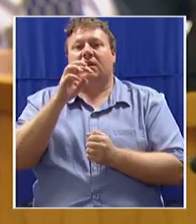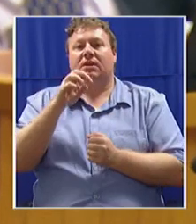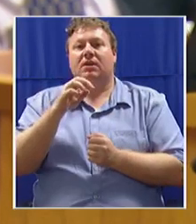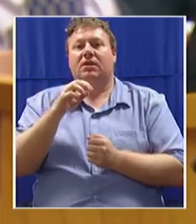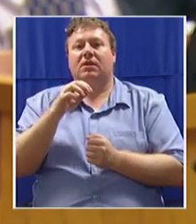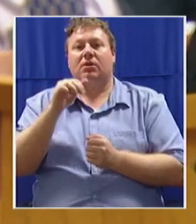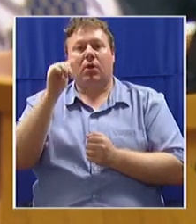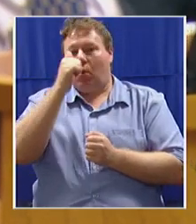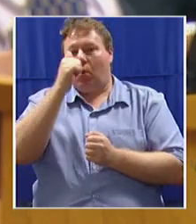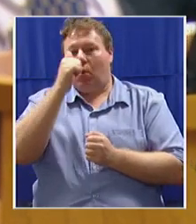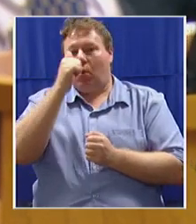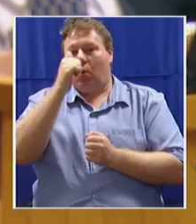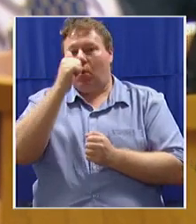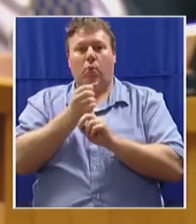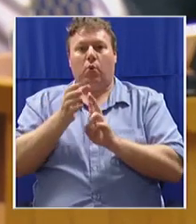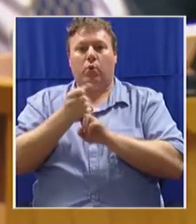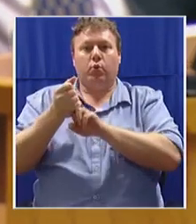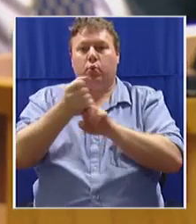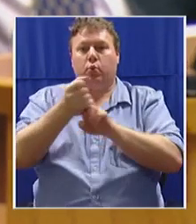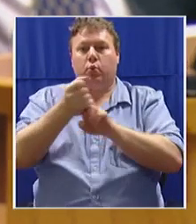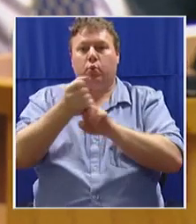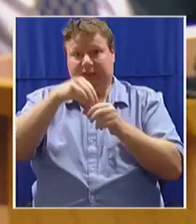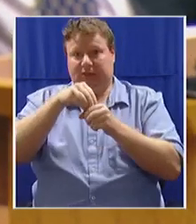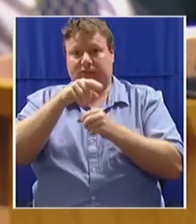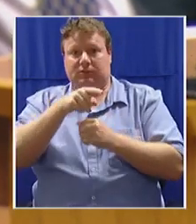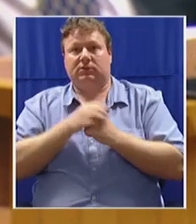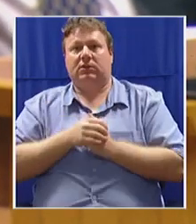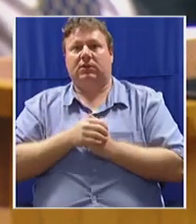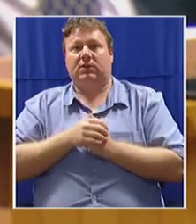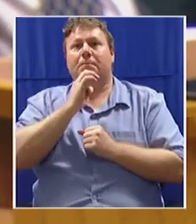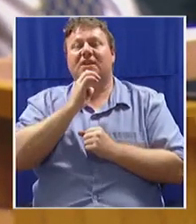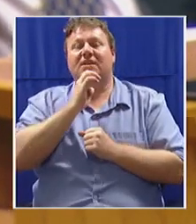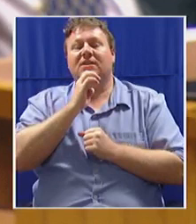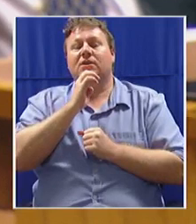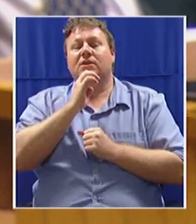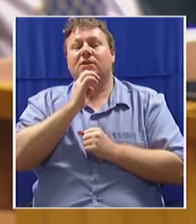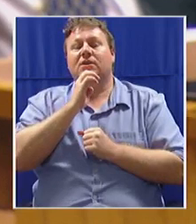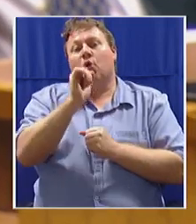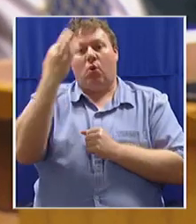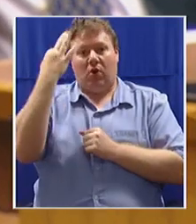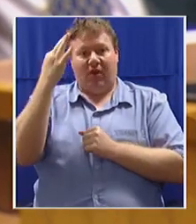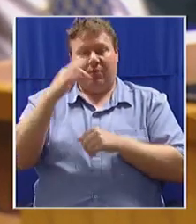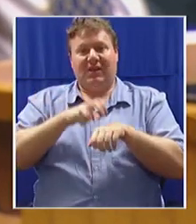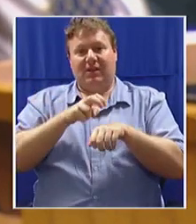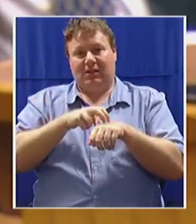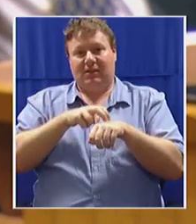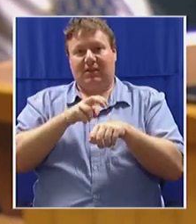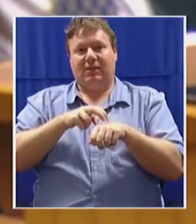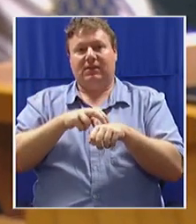And as a result, it would mean that your government has to either take action against the individuals